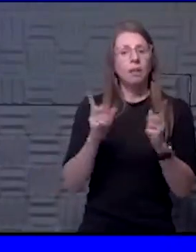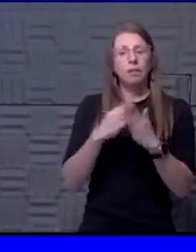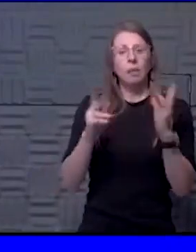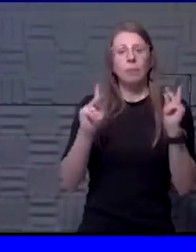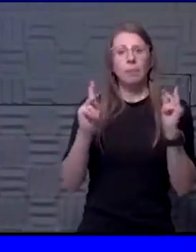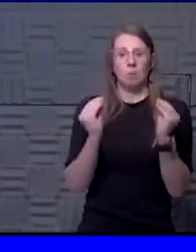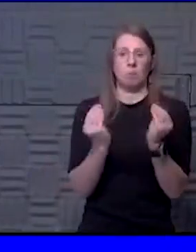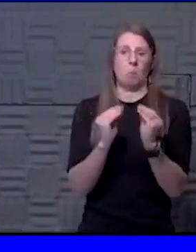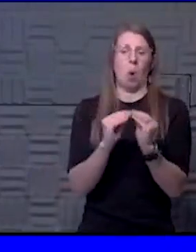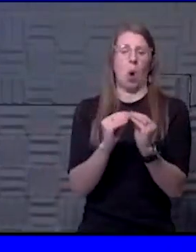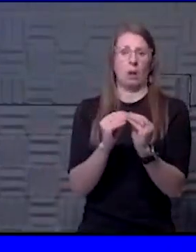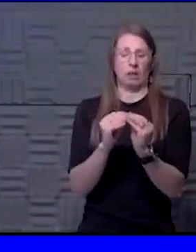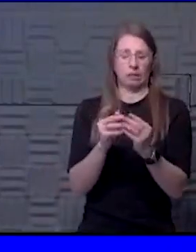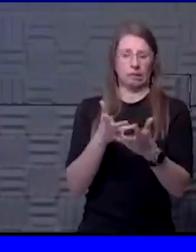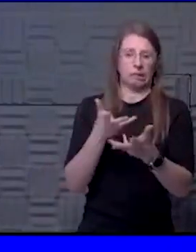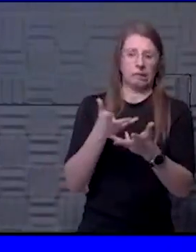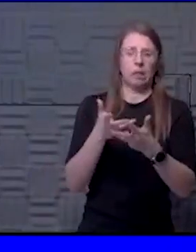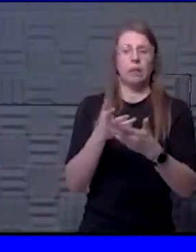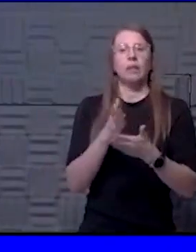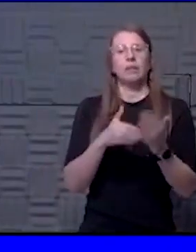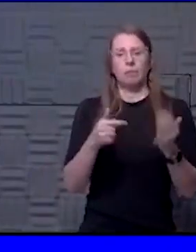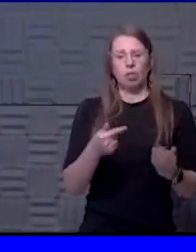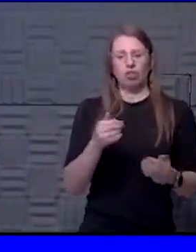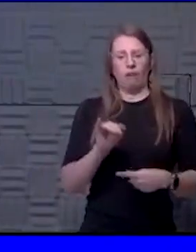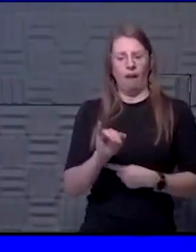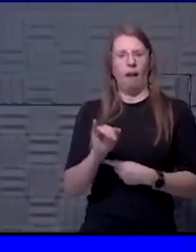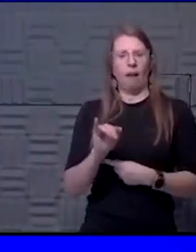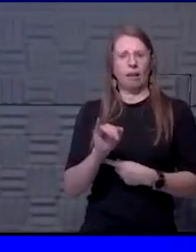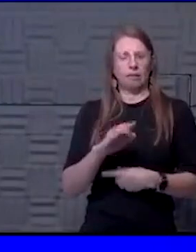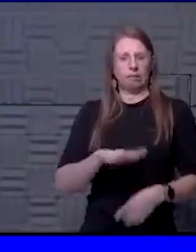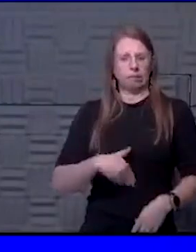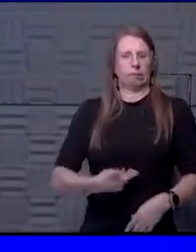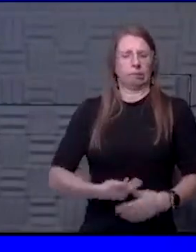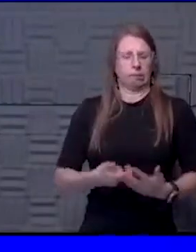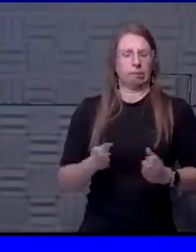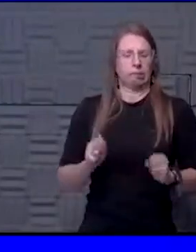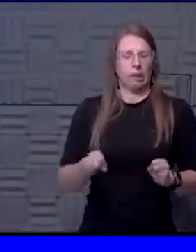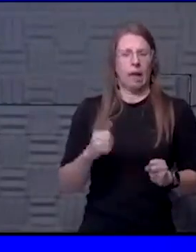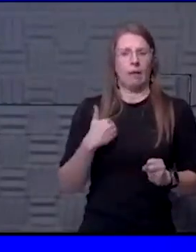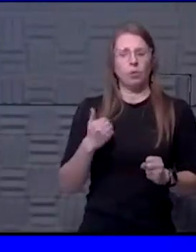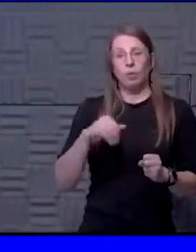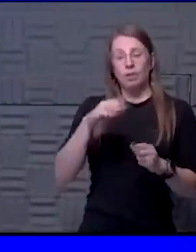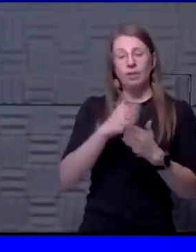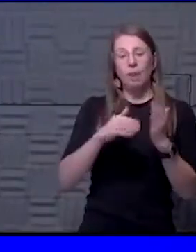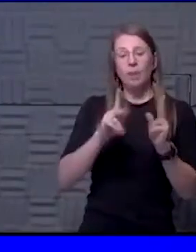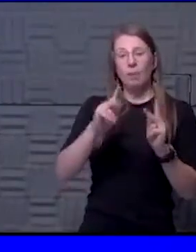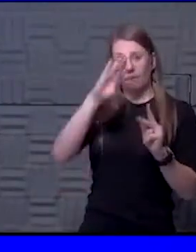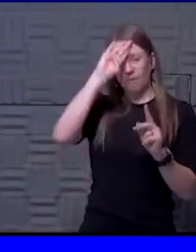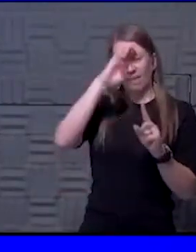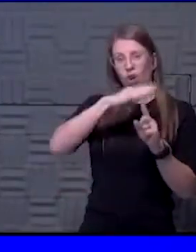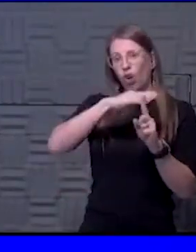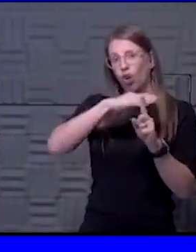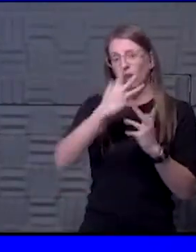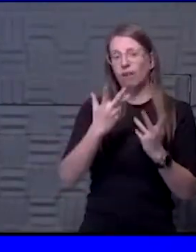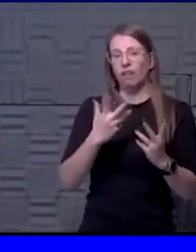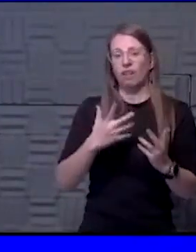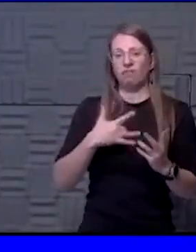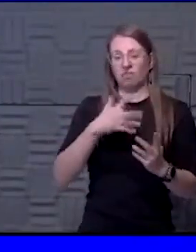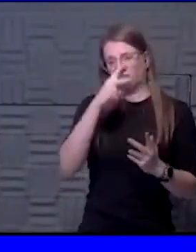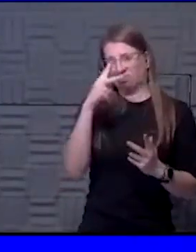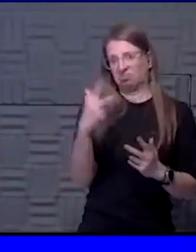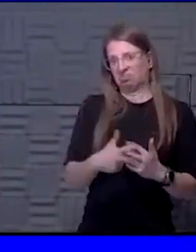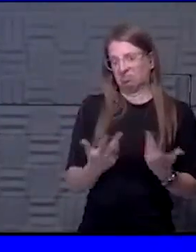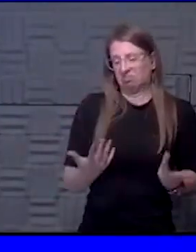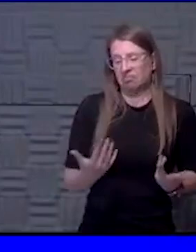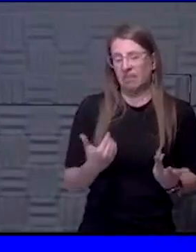have more to deal with. Yeah, some GI upset can certainly be part of it. Some people have fevers, can feel kind of rotten, like